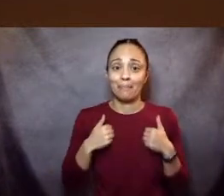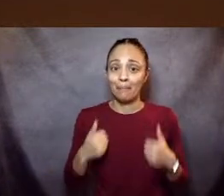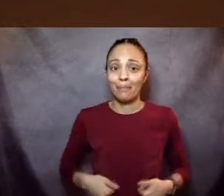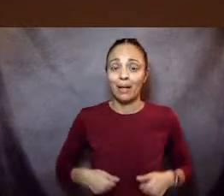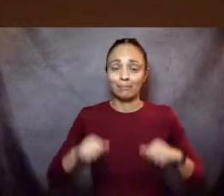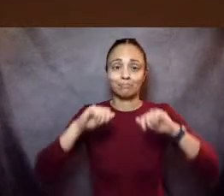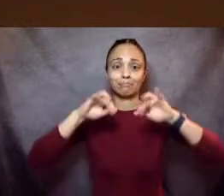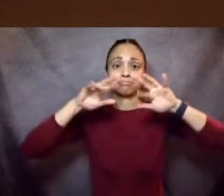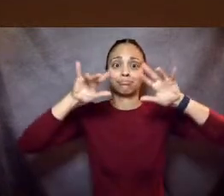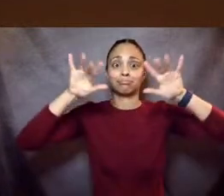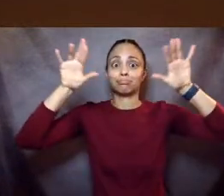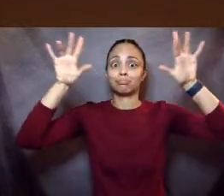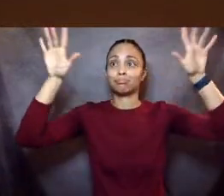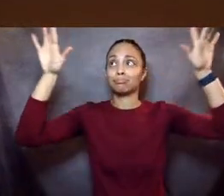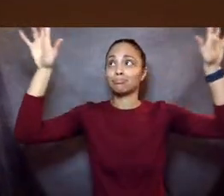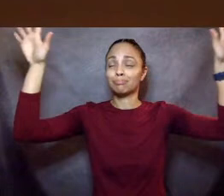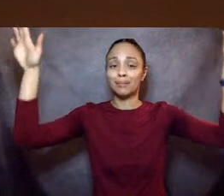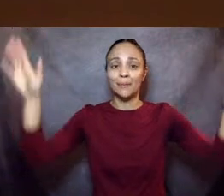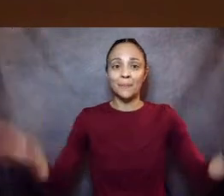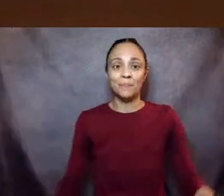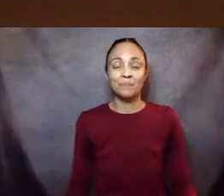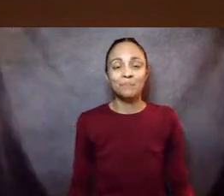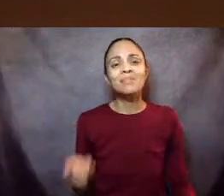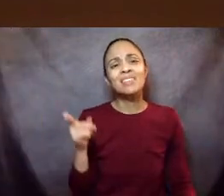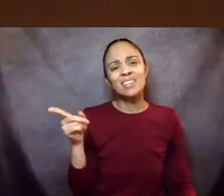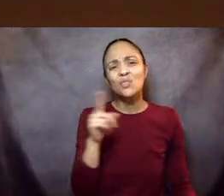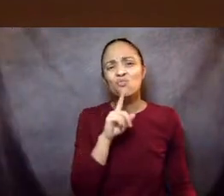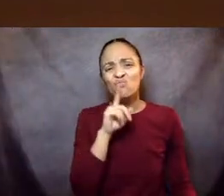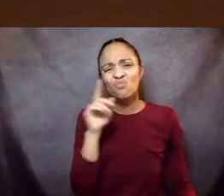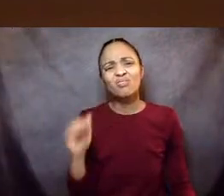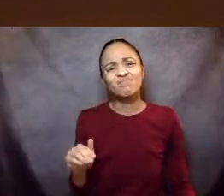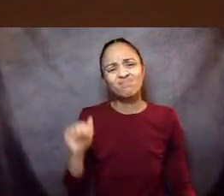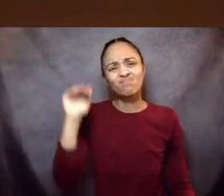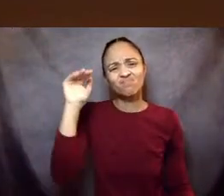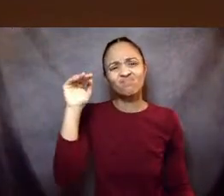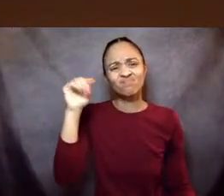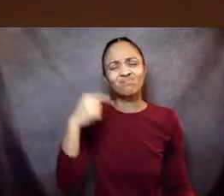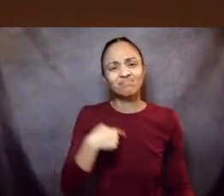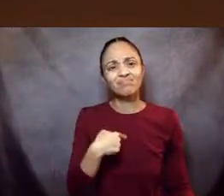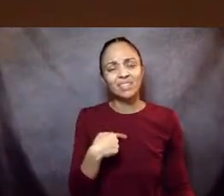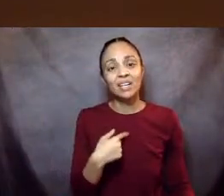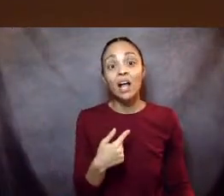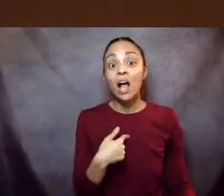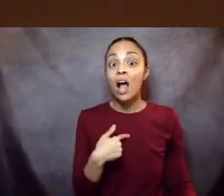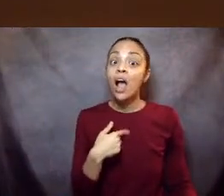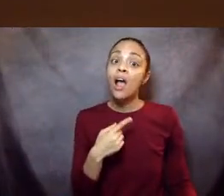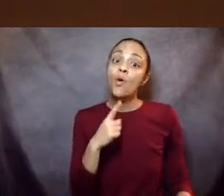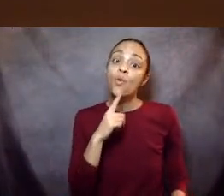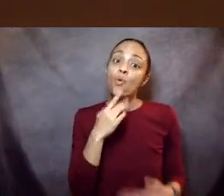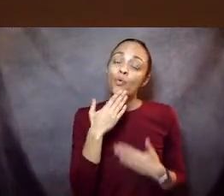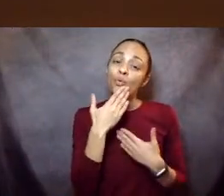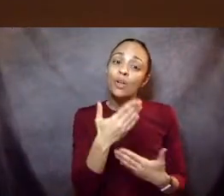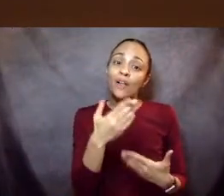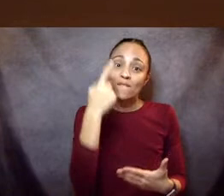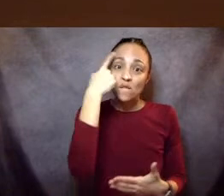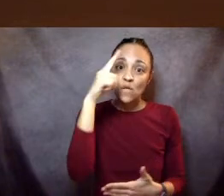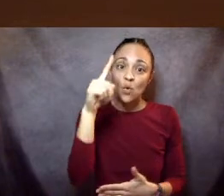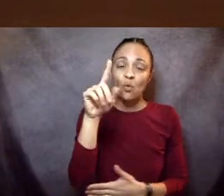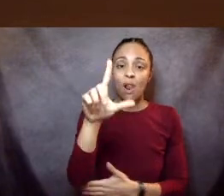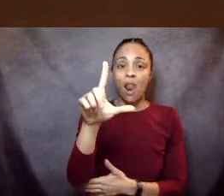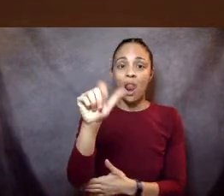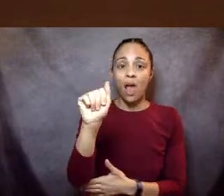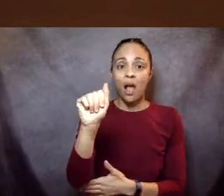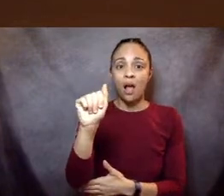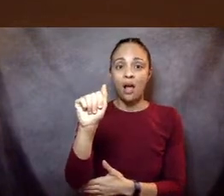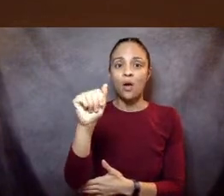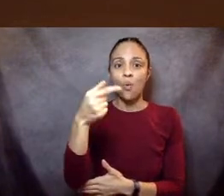ways along with my family. I'm also grateful for LaGuardia High School, where I majored in